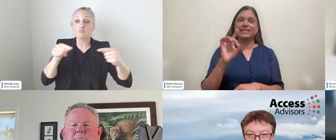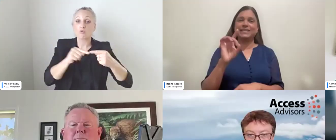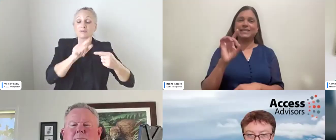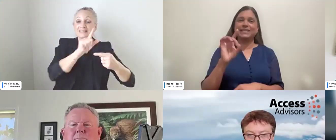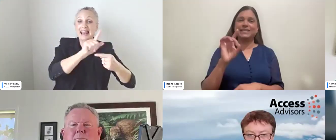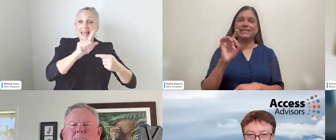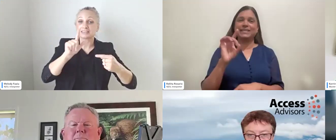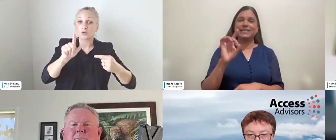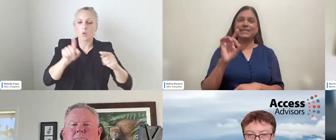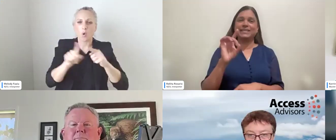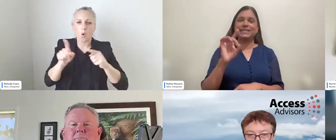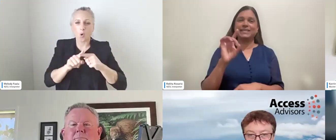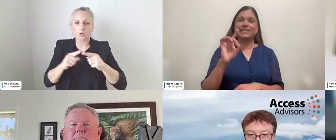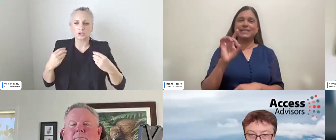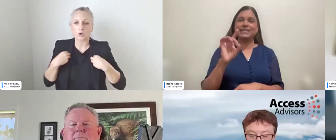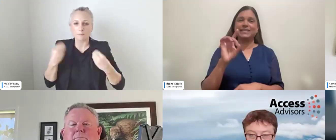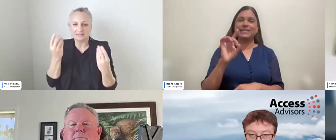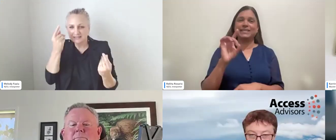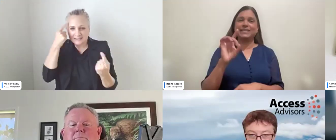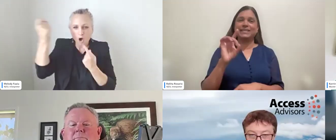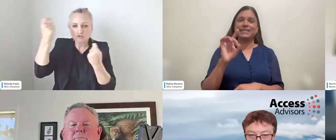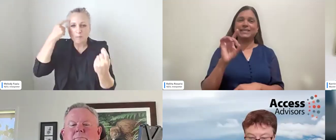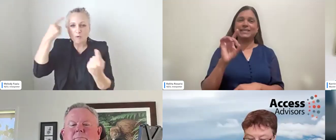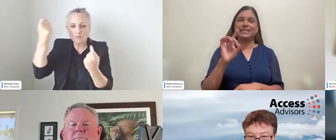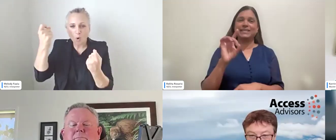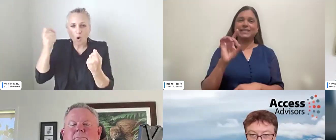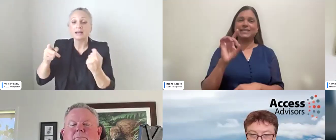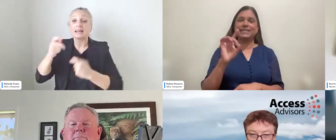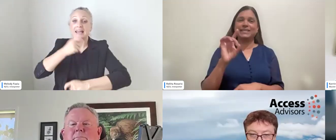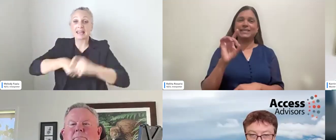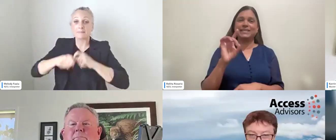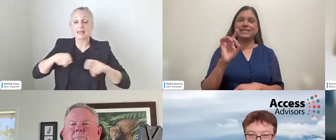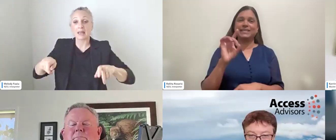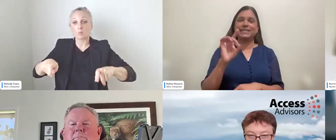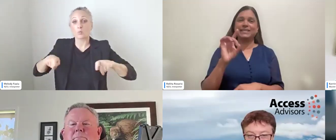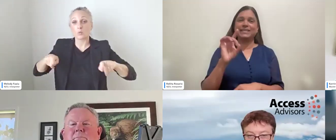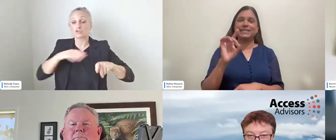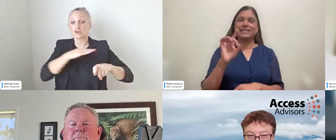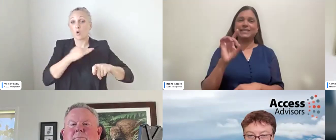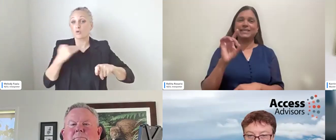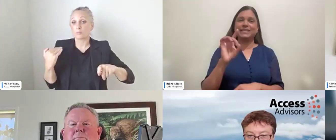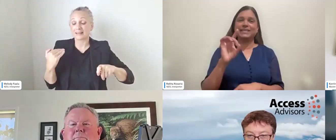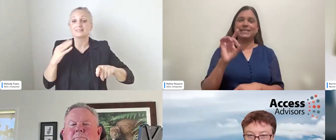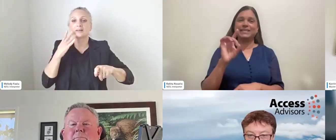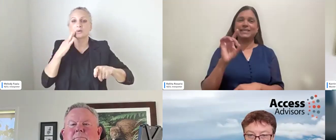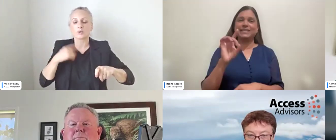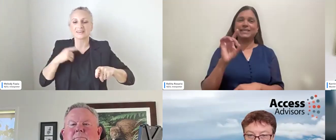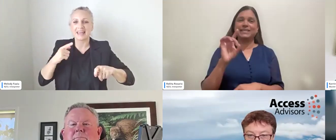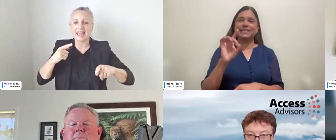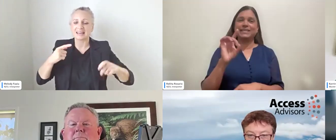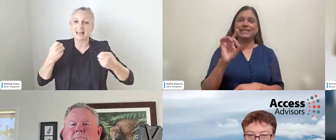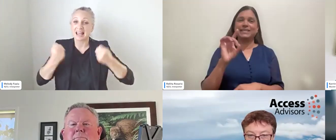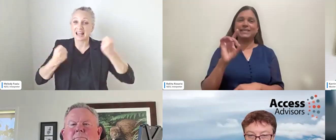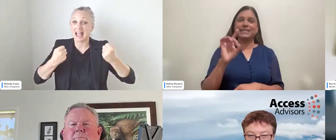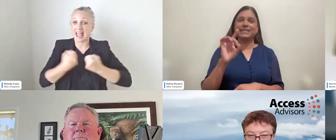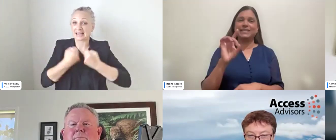quadriplegic following a motorcar accident, but he can tell you a little bit more about that as he introduces himself